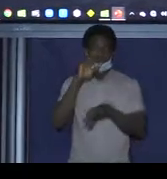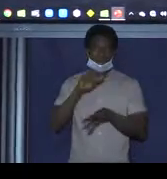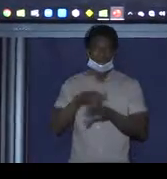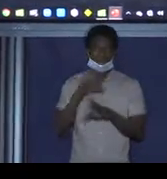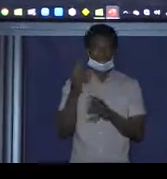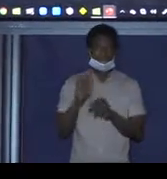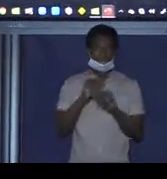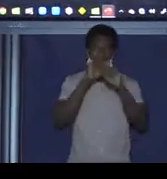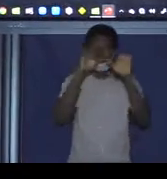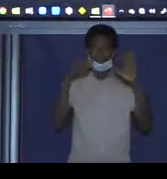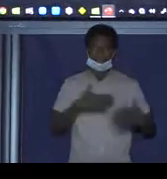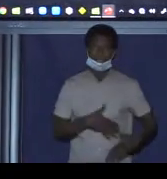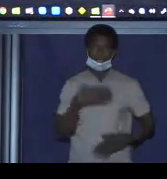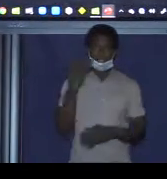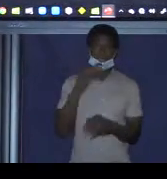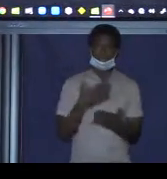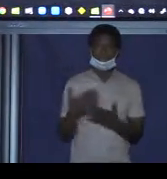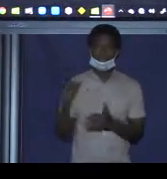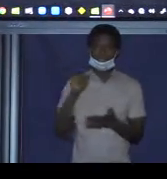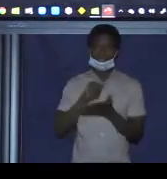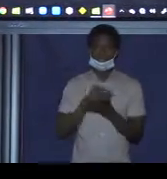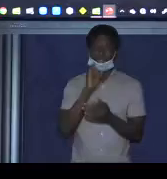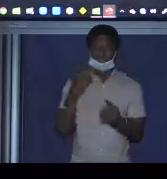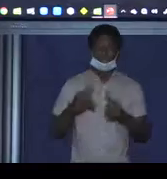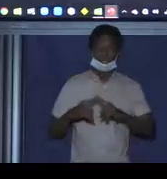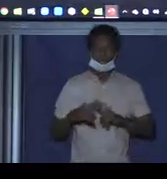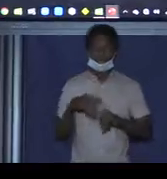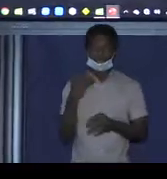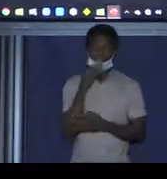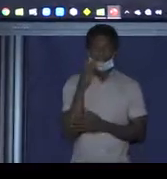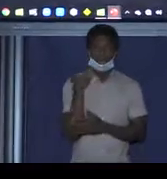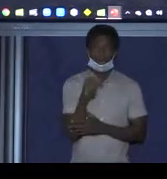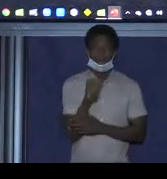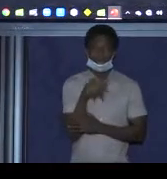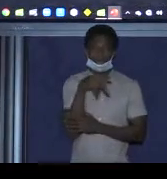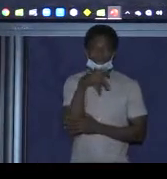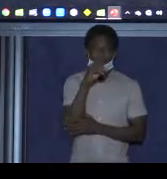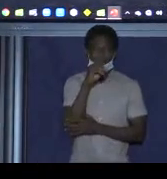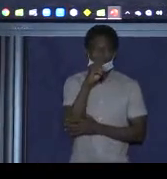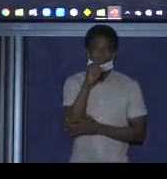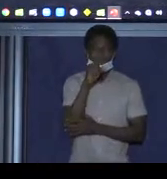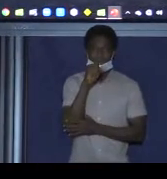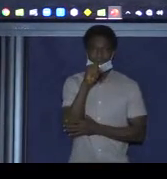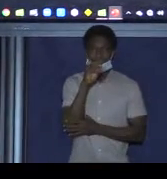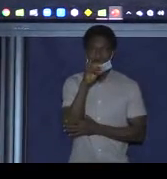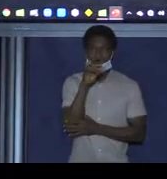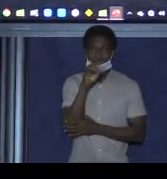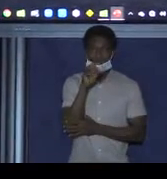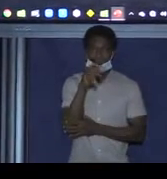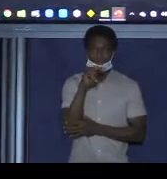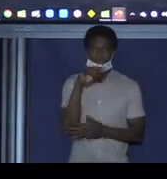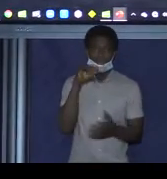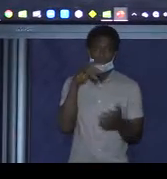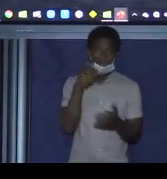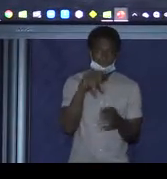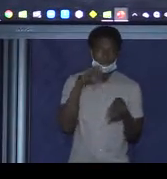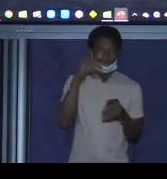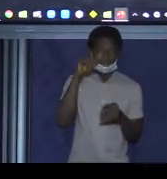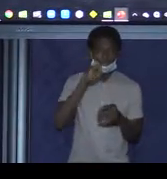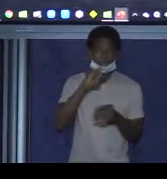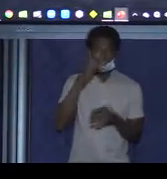the bright side of things. That is the opposite of a pessimist. And the person is known as an